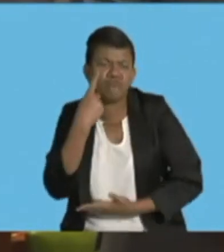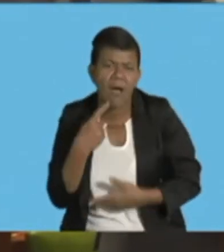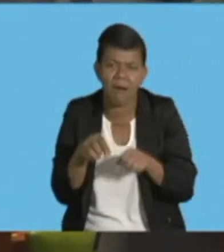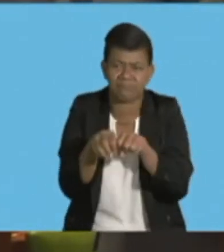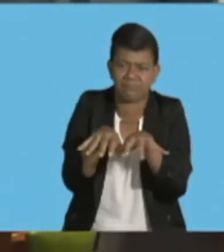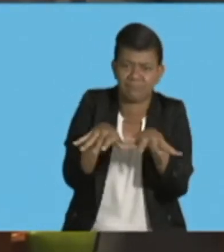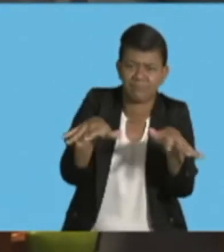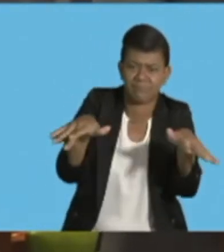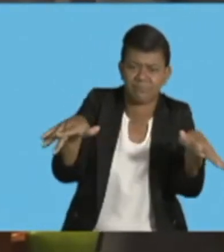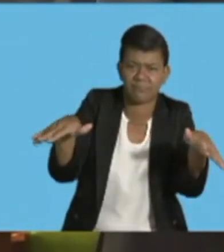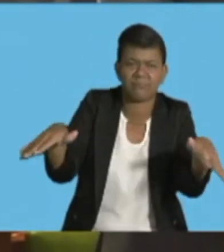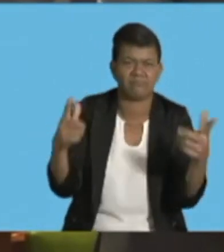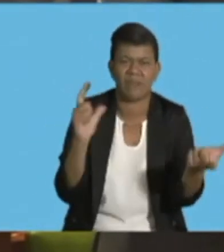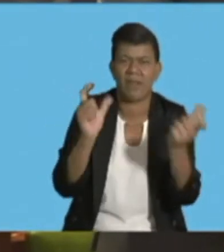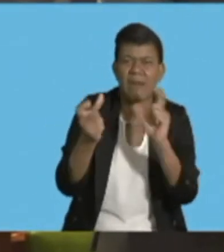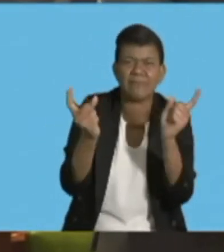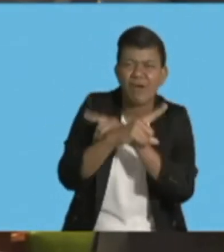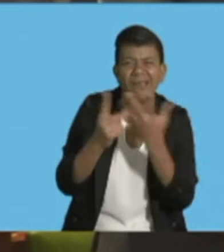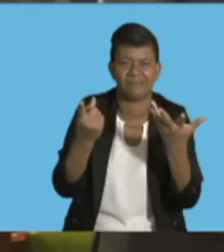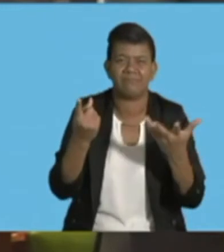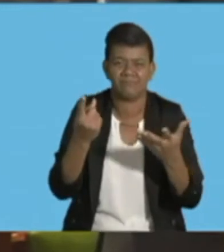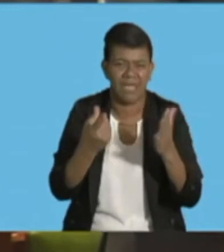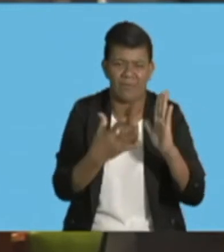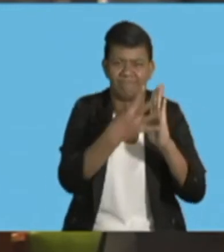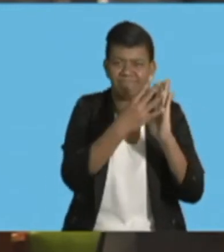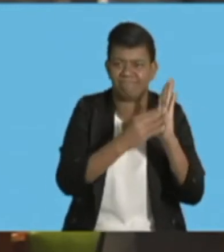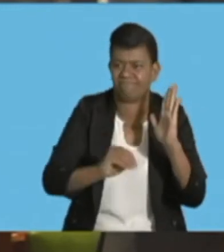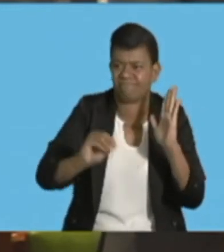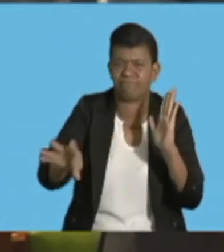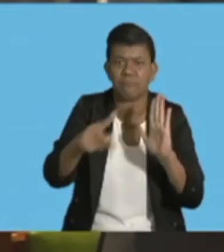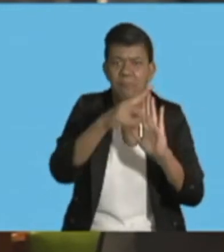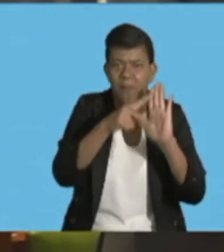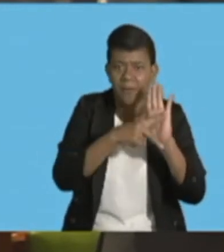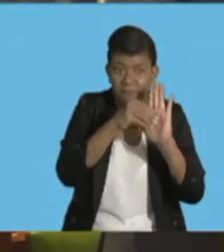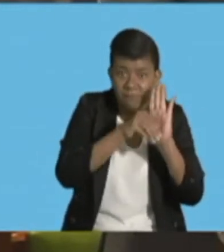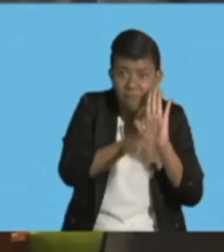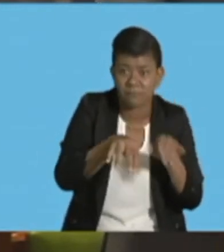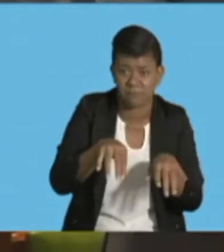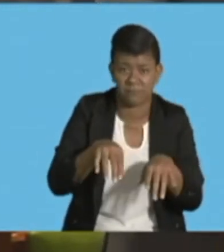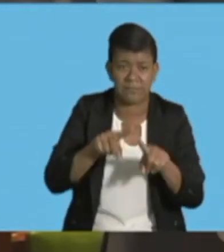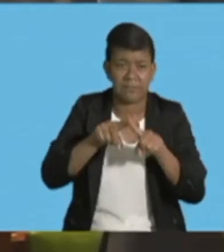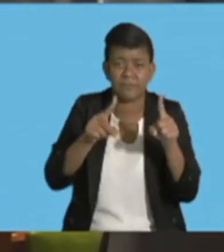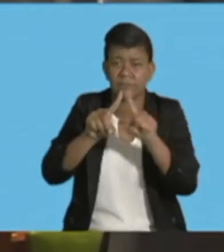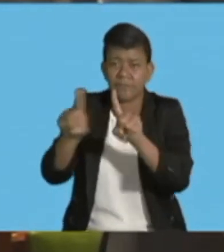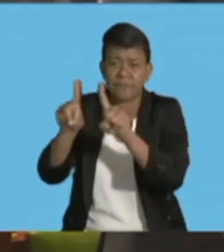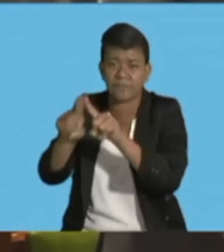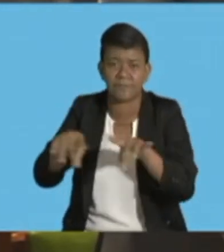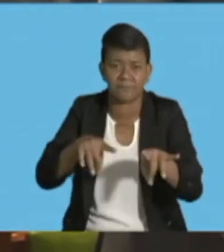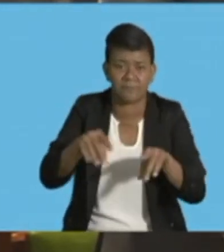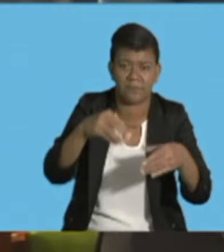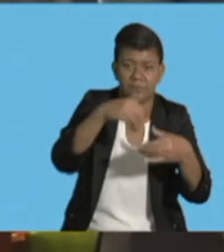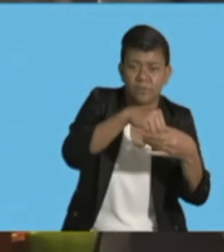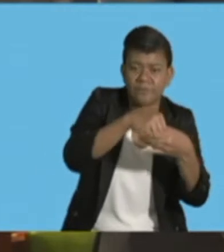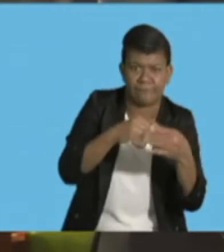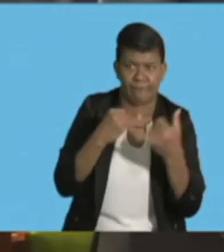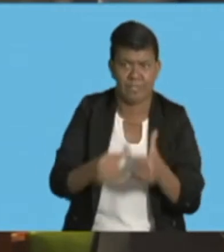policies into a whole of government planning. And Mr. Speaker, so joining this coalition was in fact very organic for us. And we're one